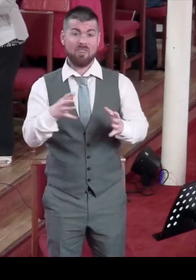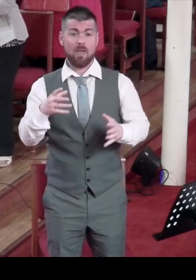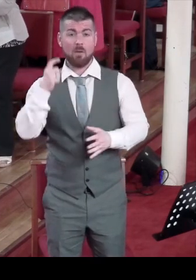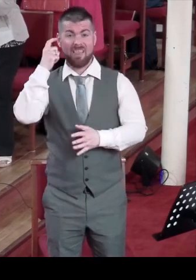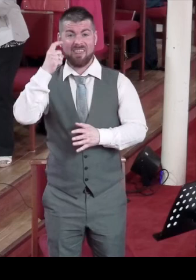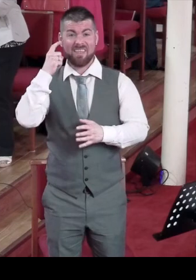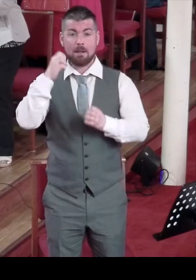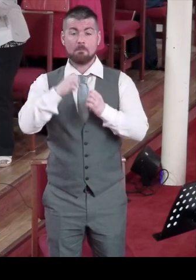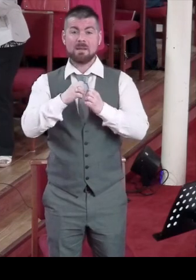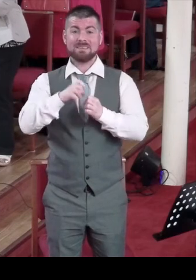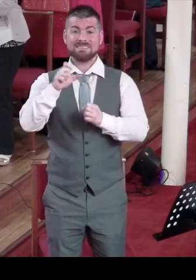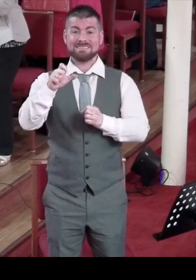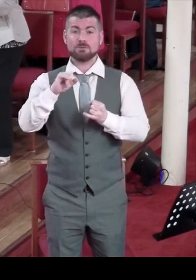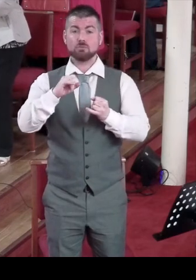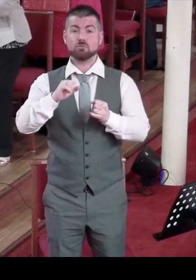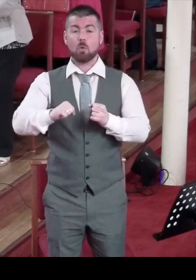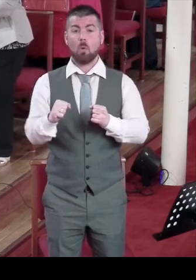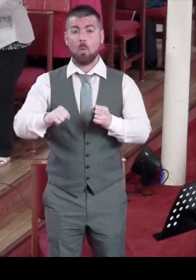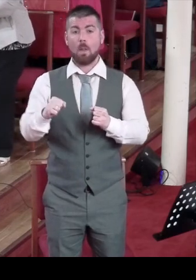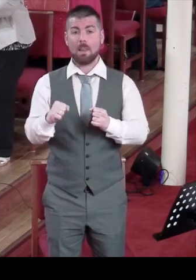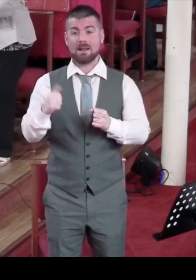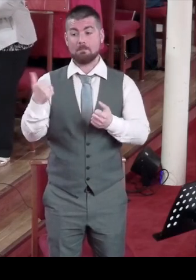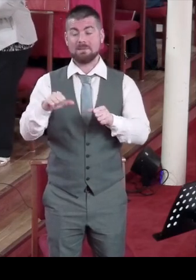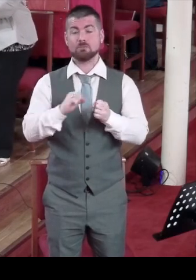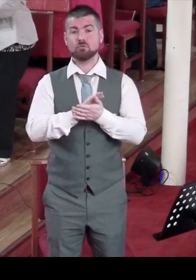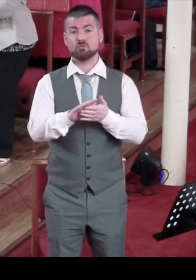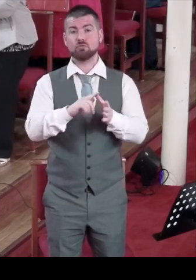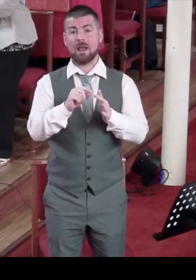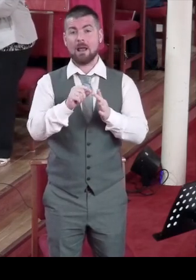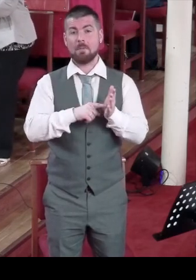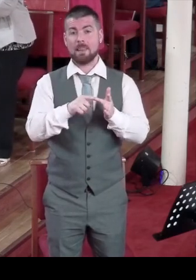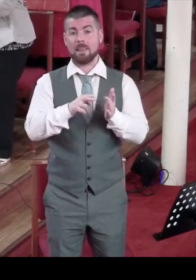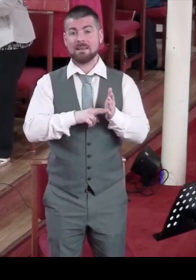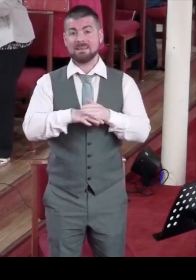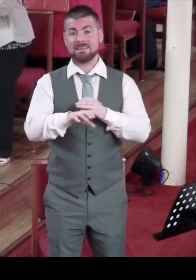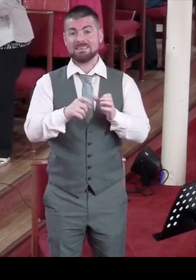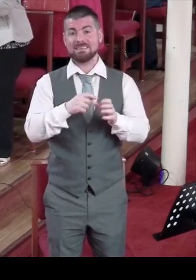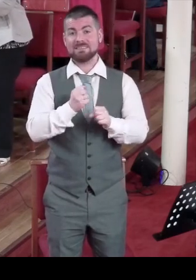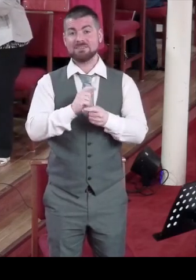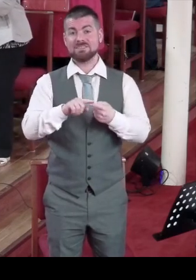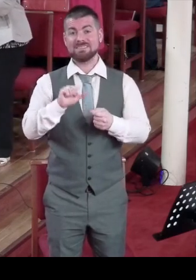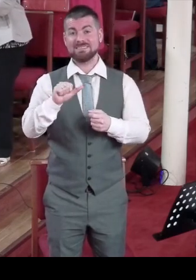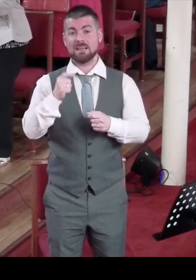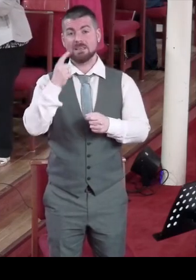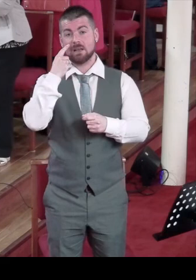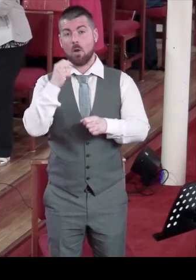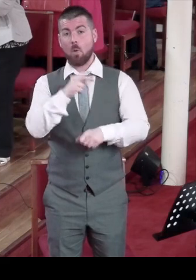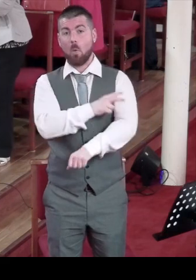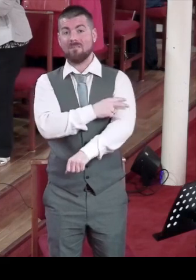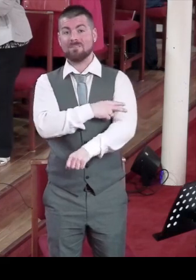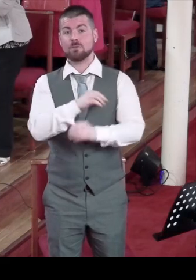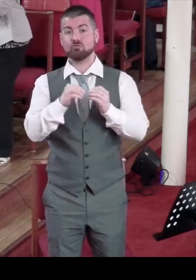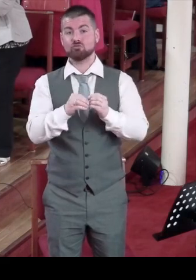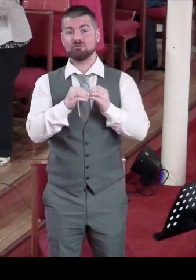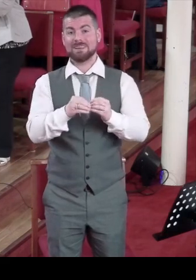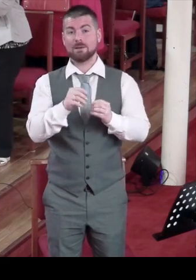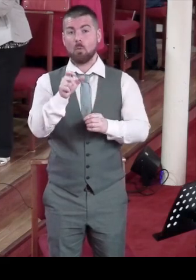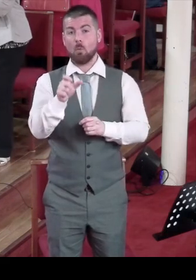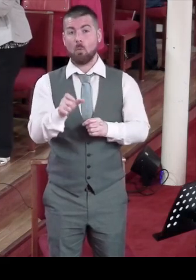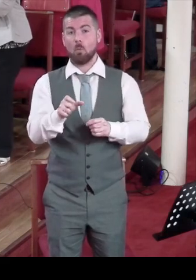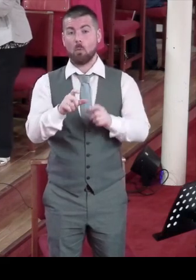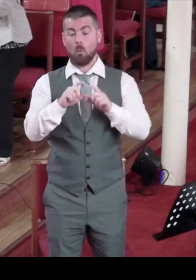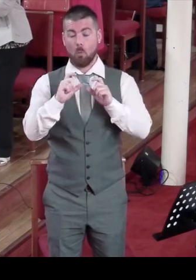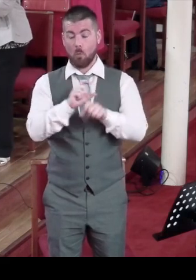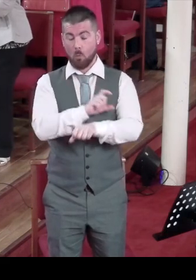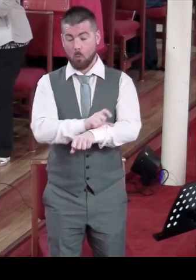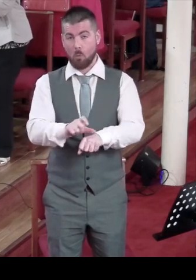a BB Scotland chaplain and being a chaplain at a KG6 Young Officers Leaders Training Course at